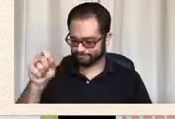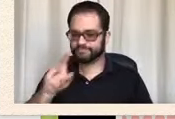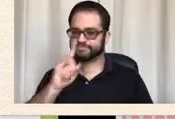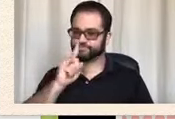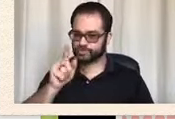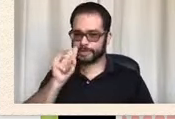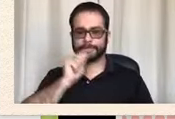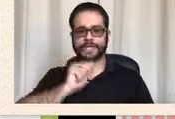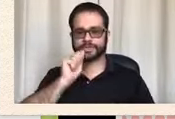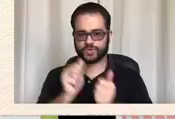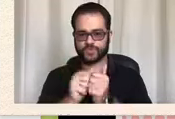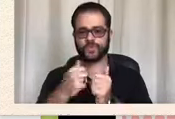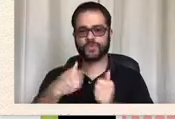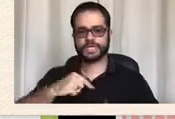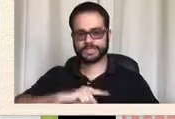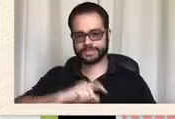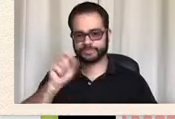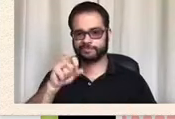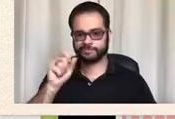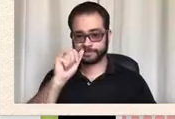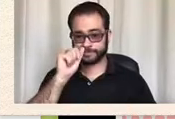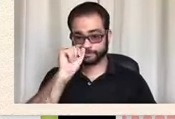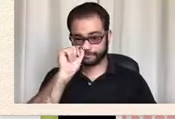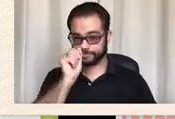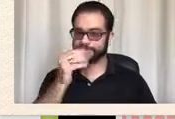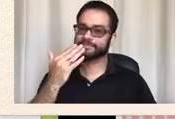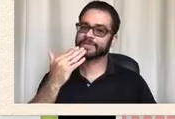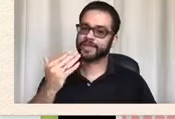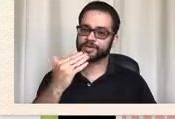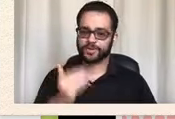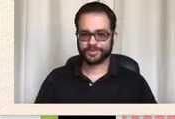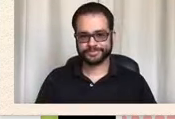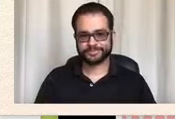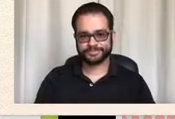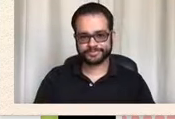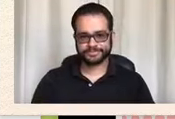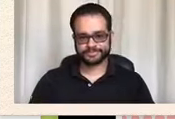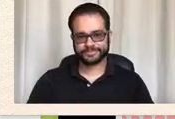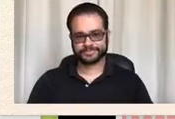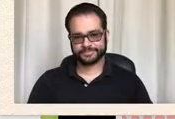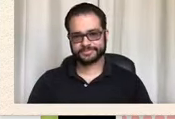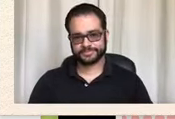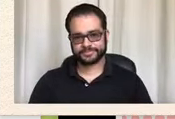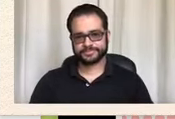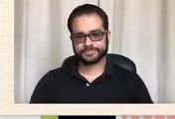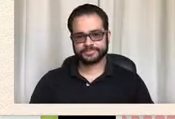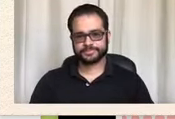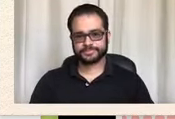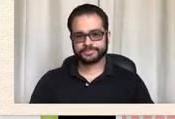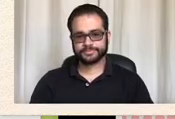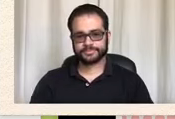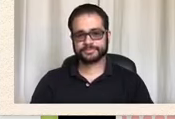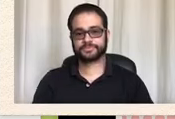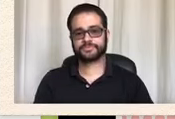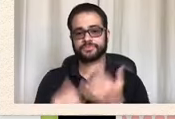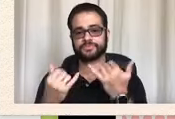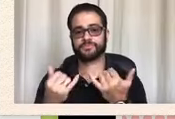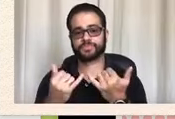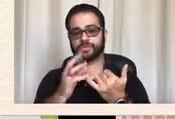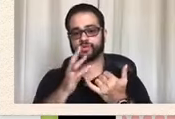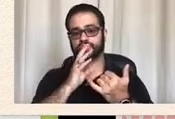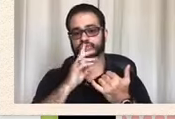Thank you. Thank you. So now we're going to talk a little bit